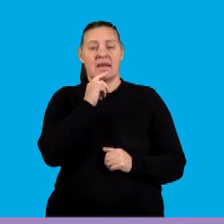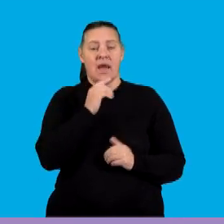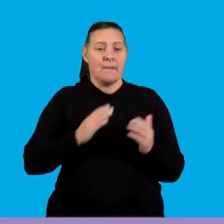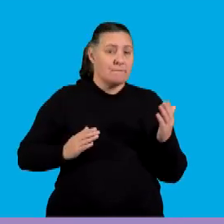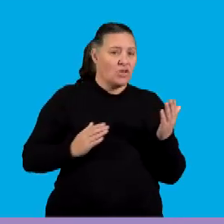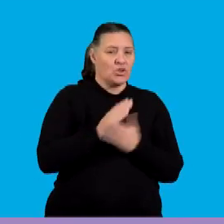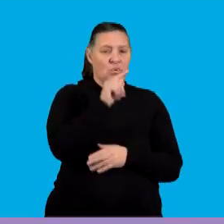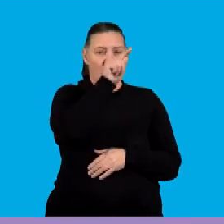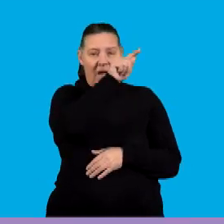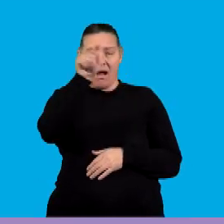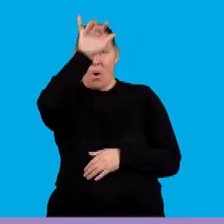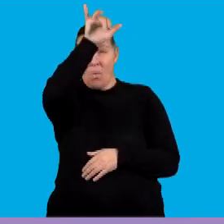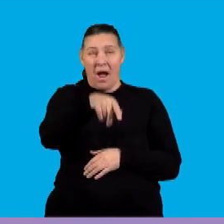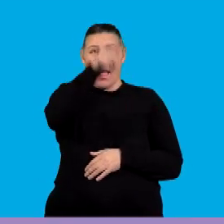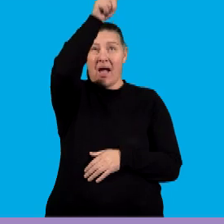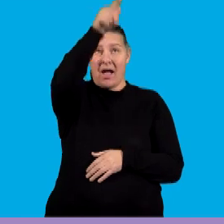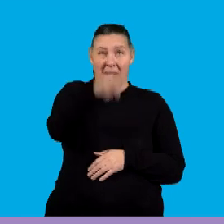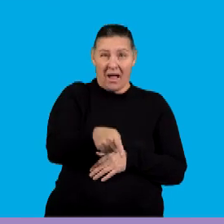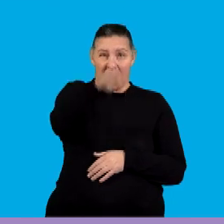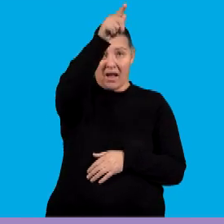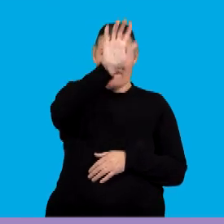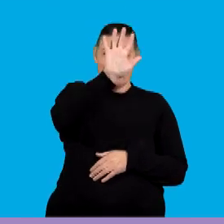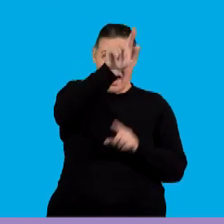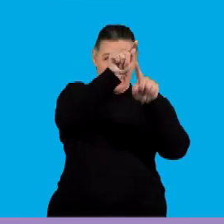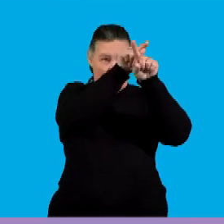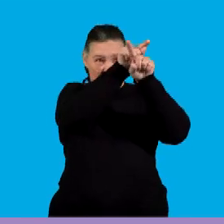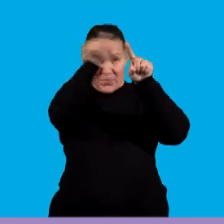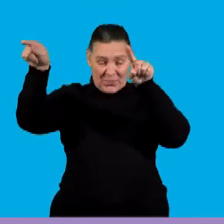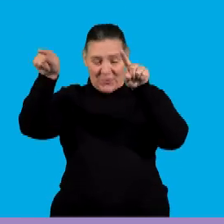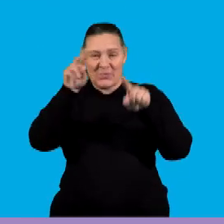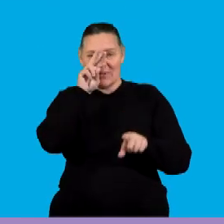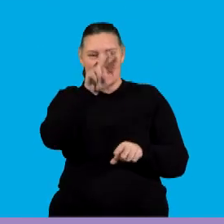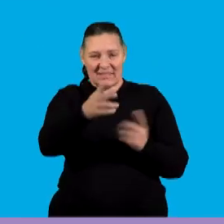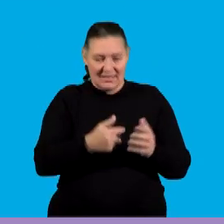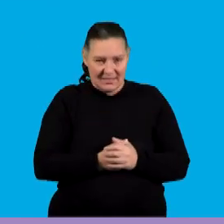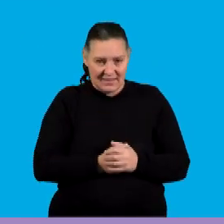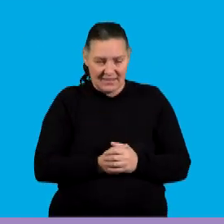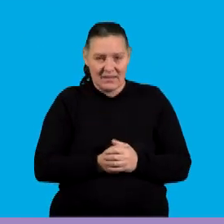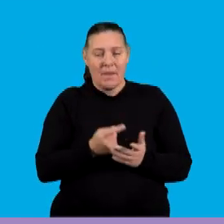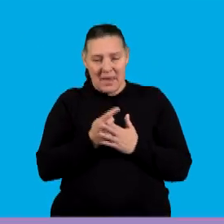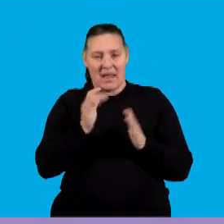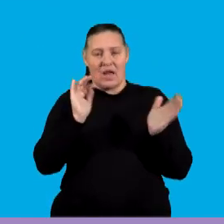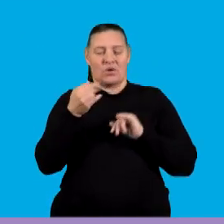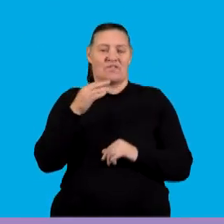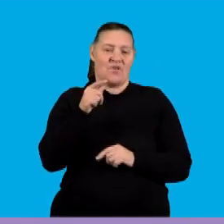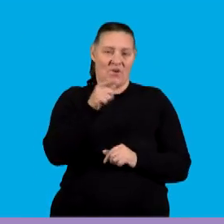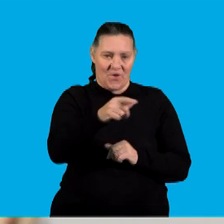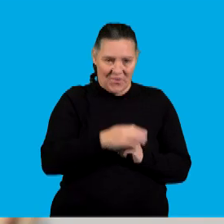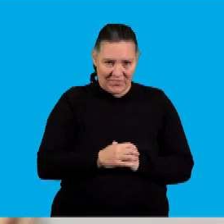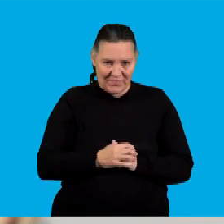where y is equals to 5. So that will be the equation for that